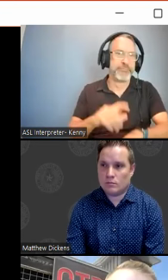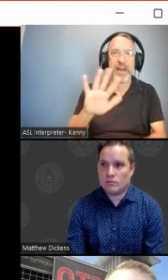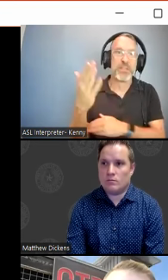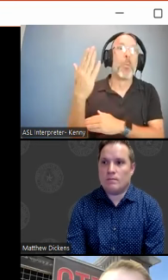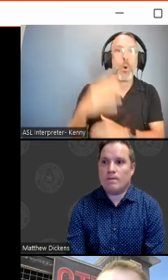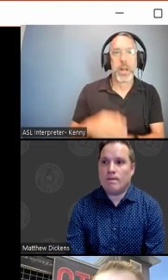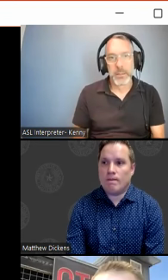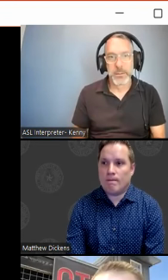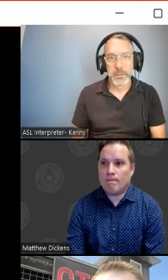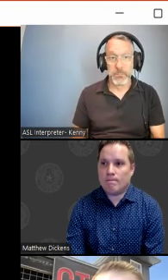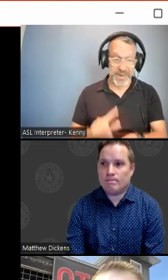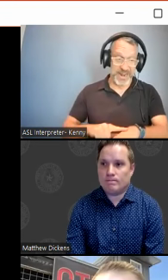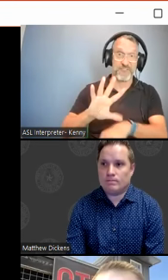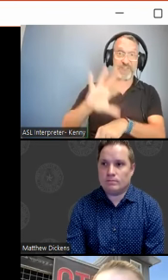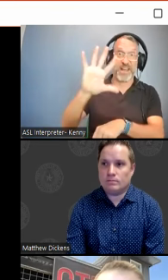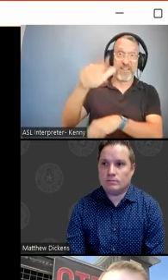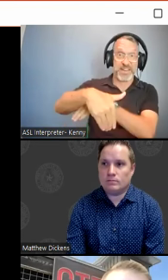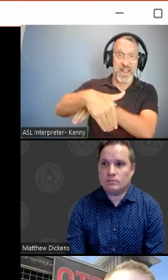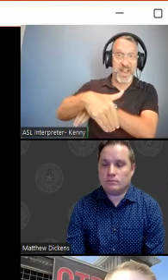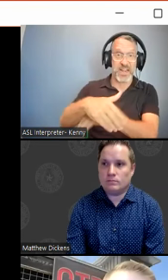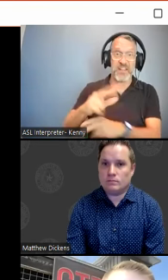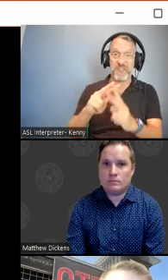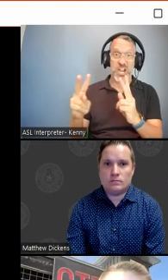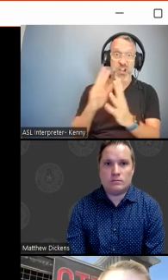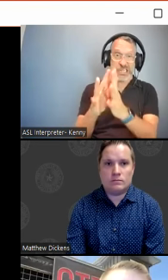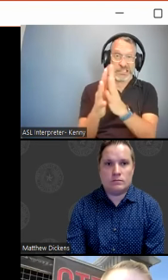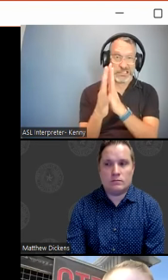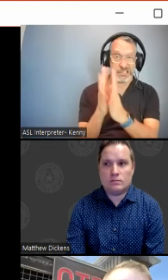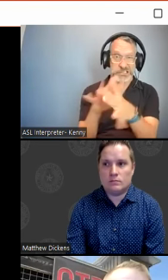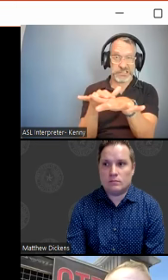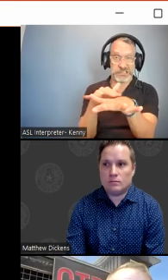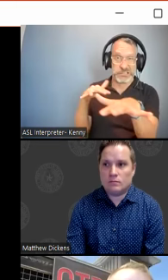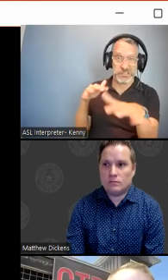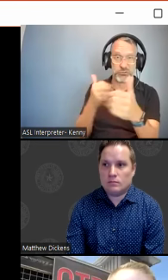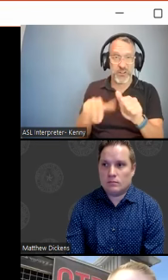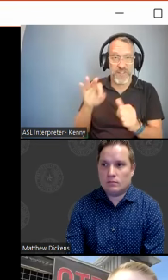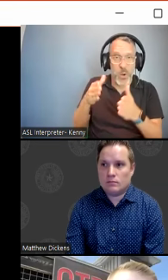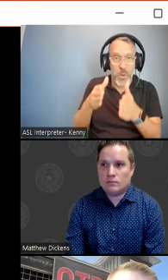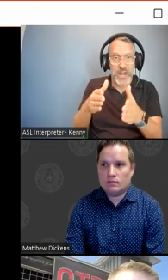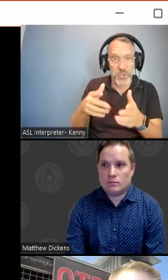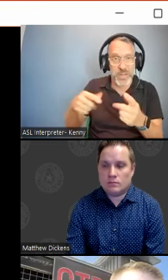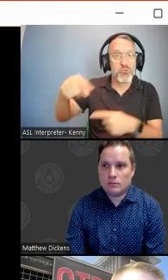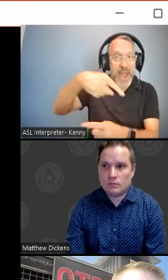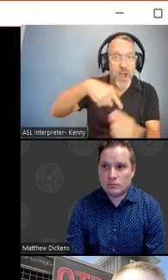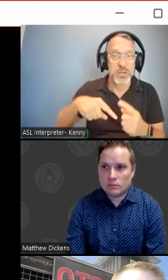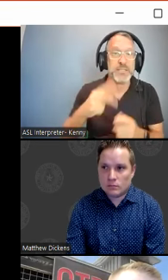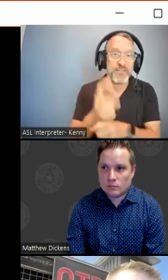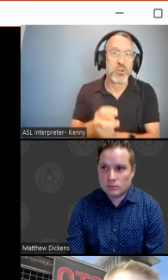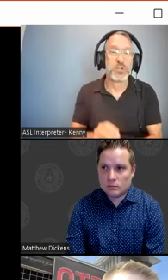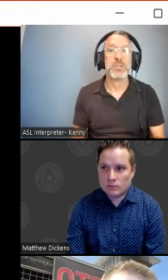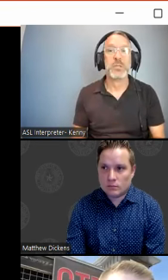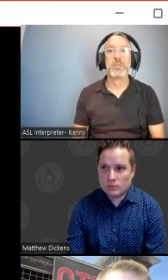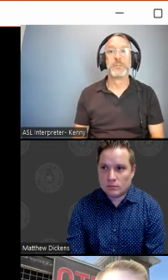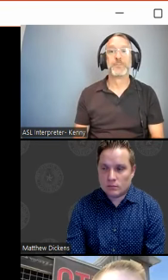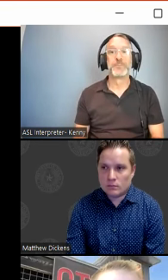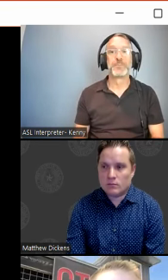5 a.m. But at 5 p.m, it is very intense, and trying to find a way to get around is very difficult. So with that